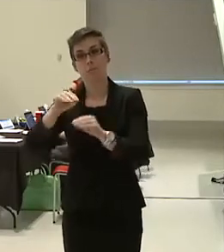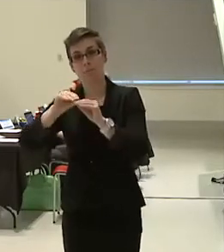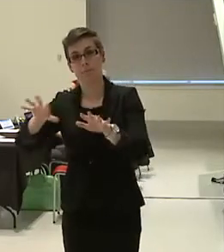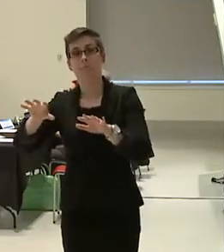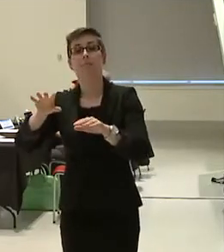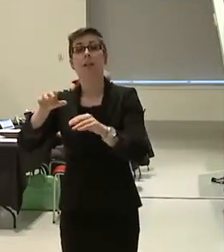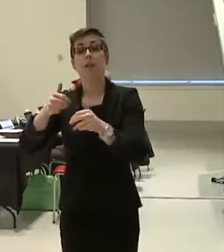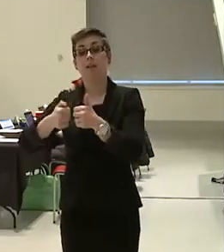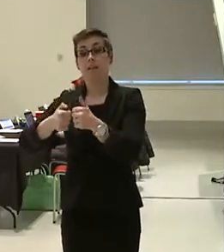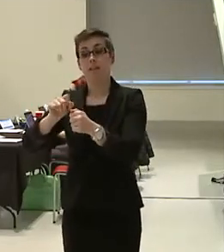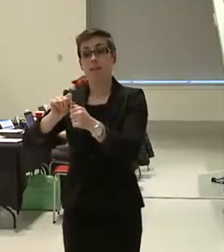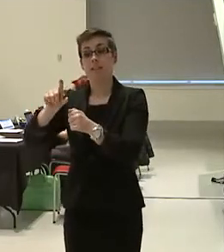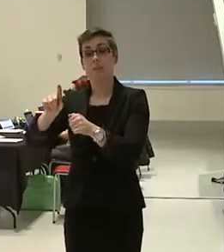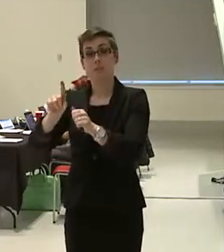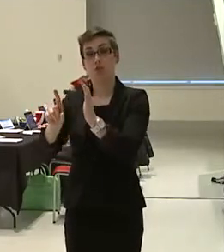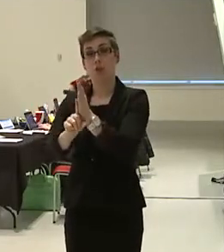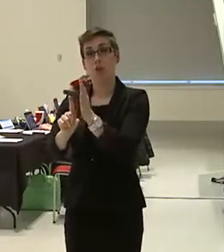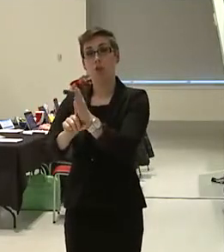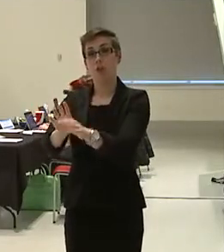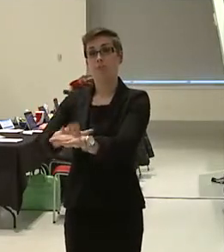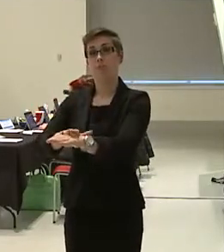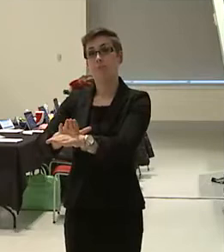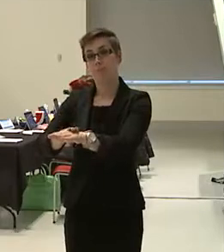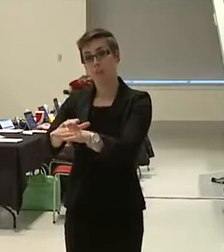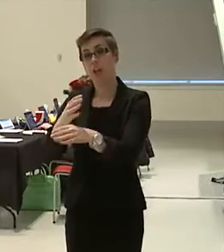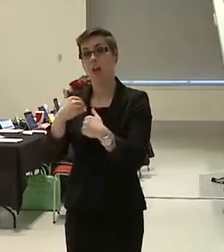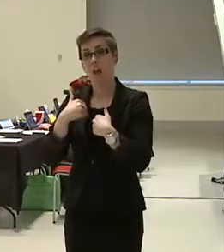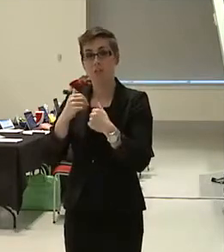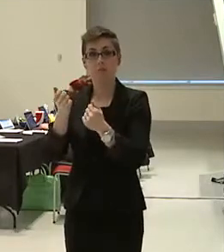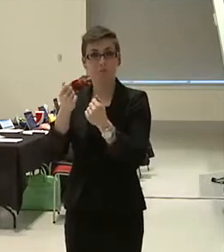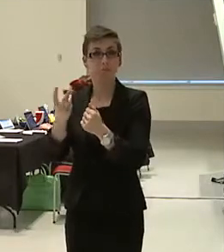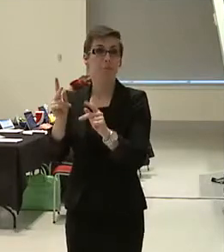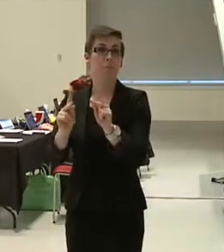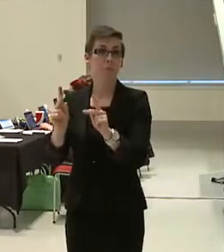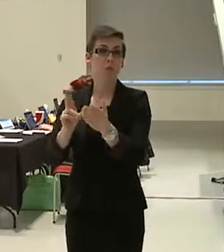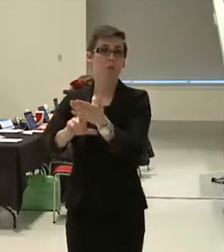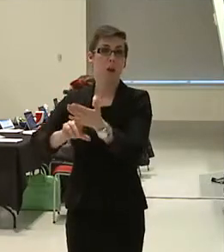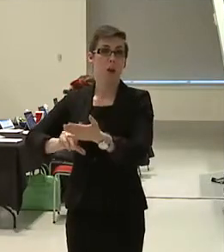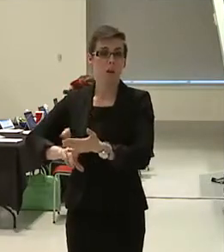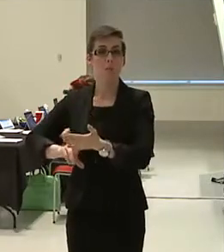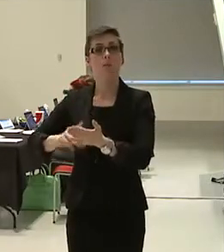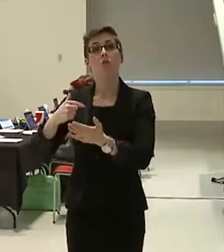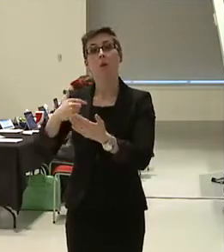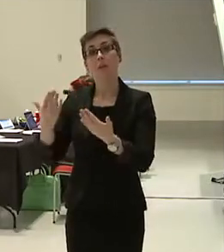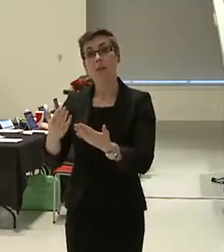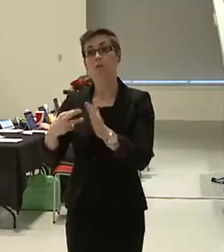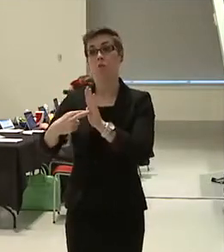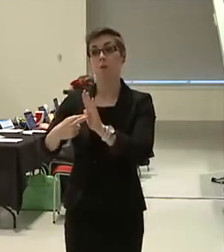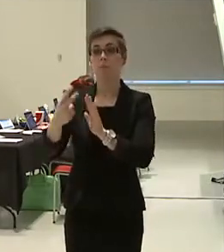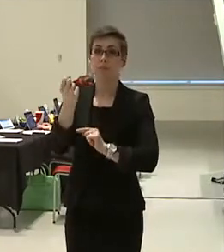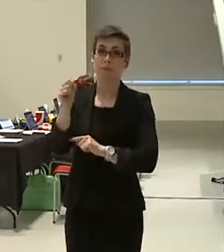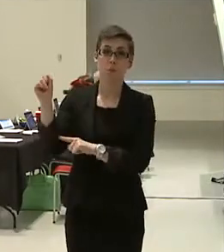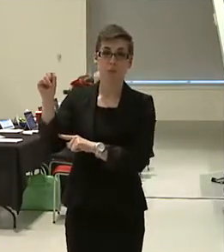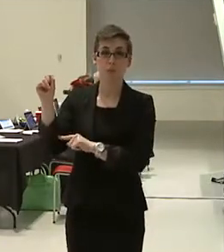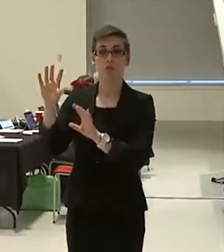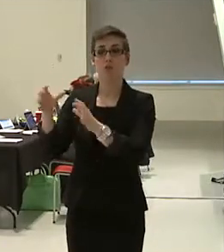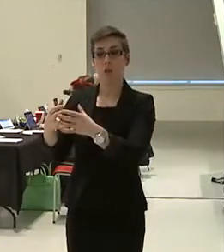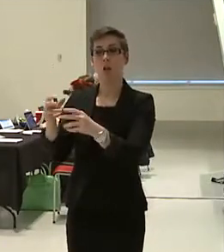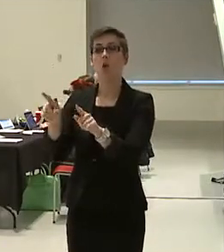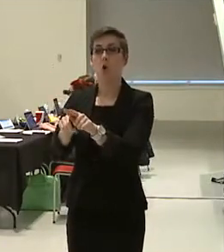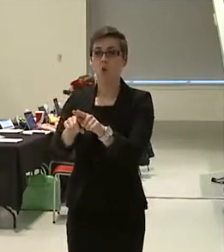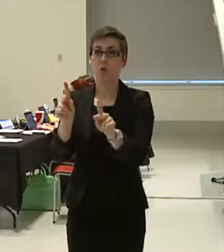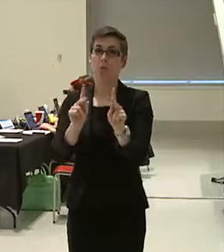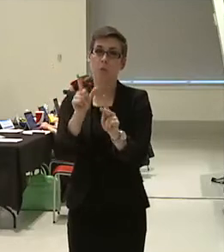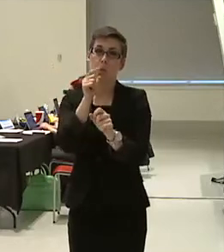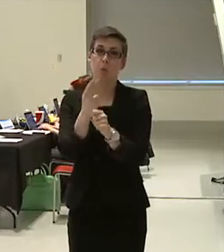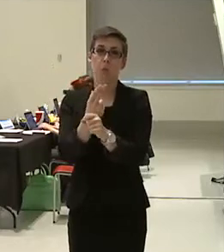about 21,000 people signed up. So I'm here representing the protest community and also those of us who use social media. So I began